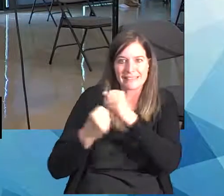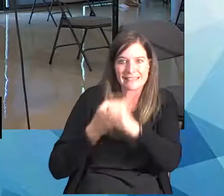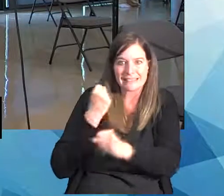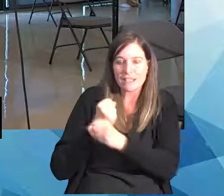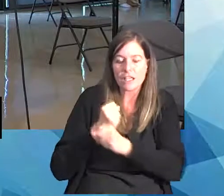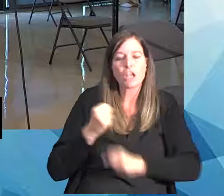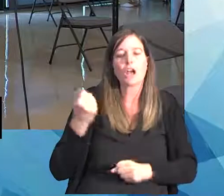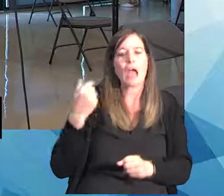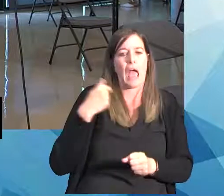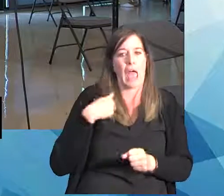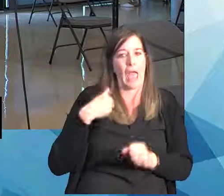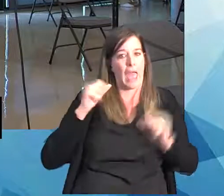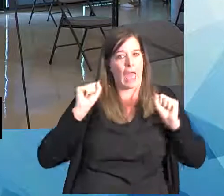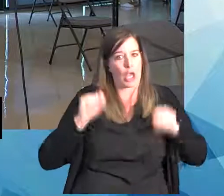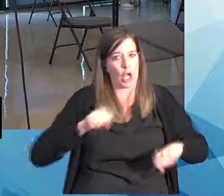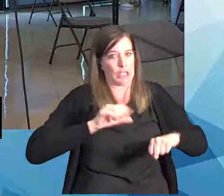the